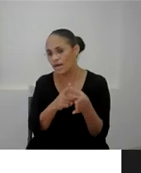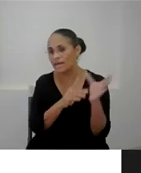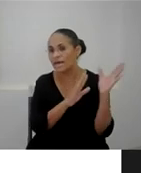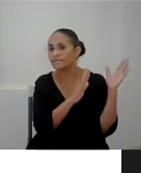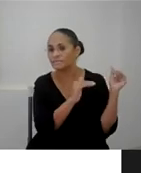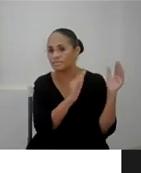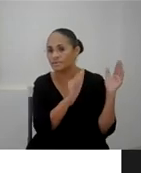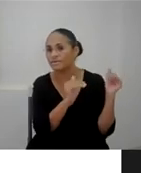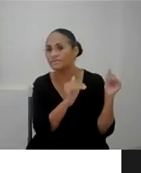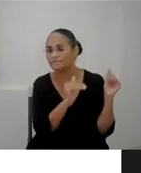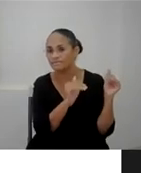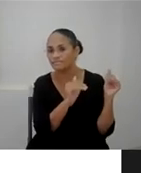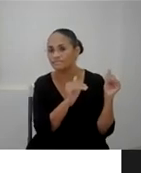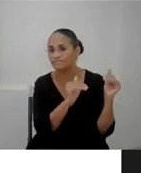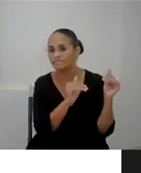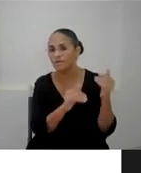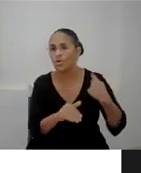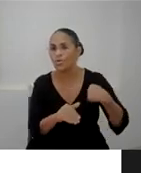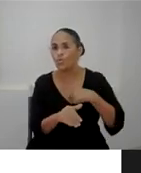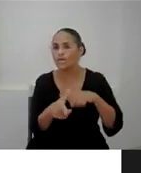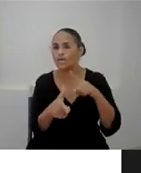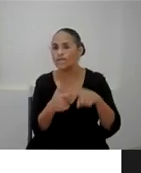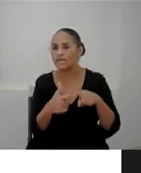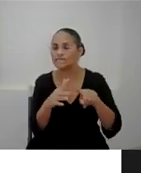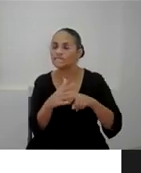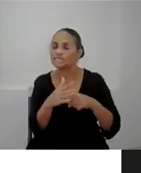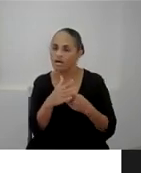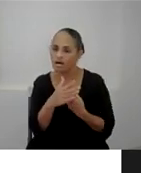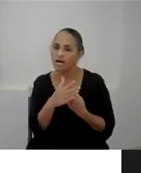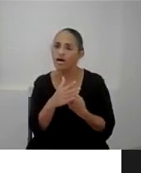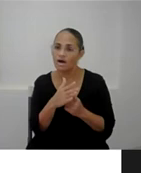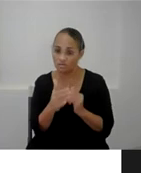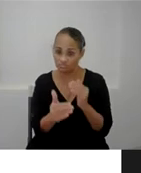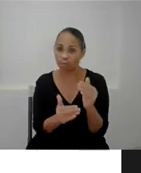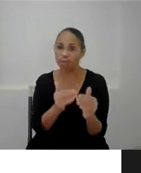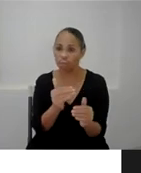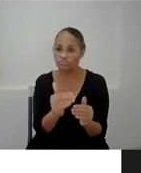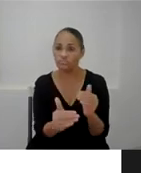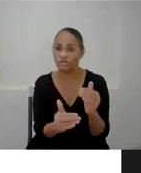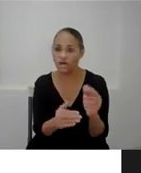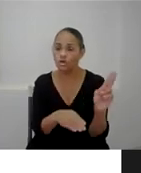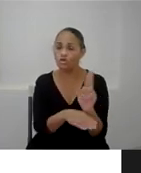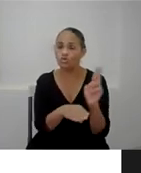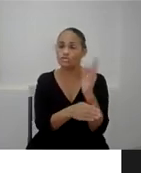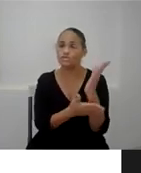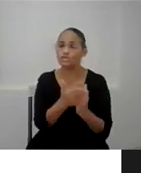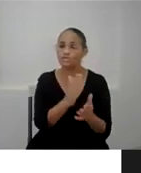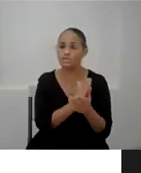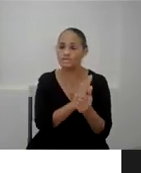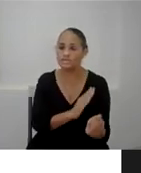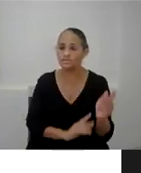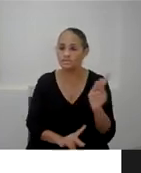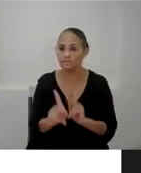is important, we can then start moving out into using some of the skills that people